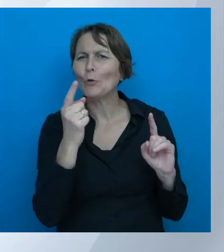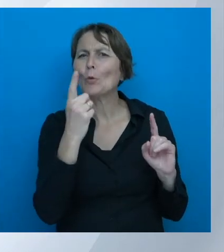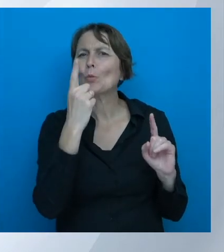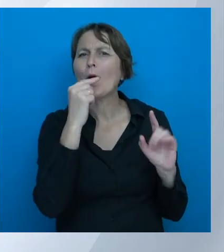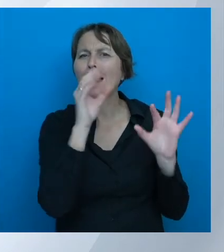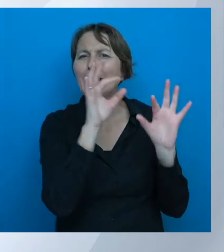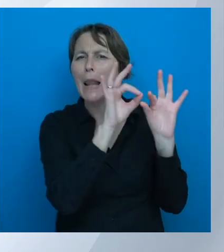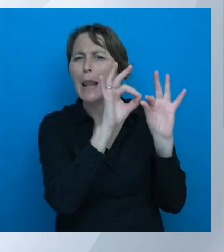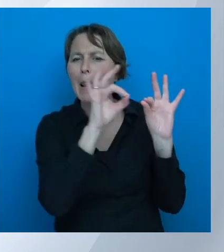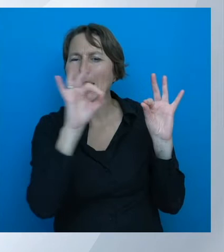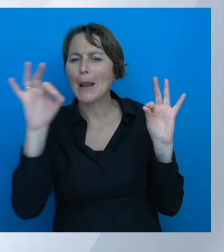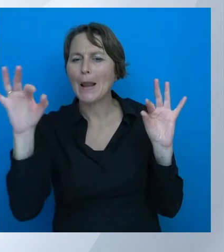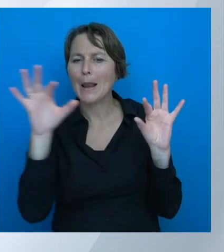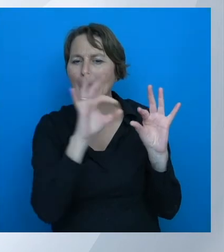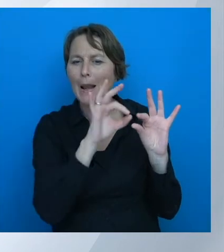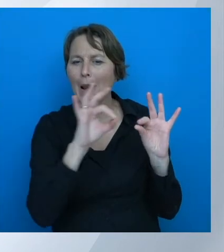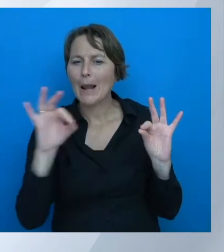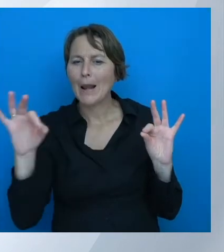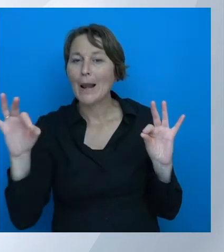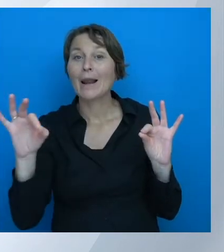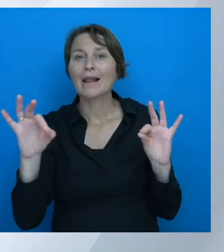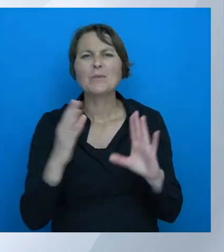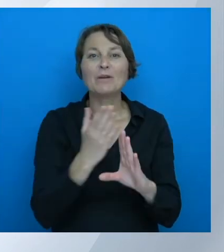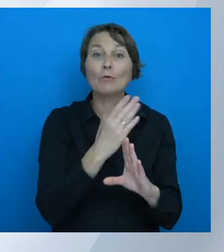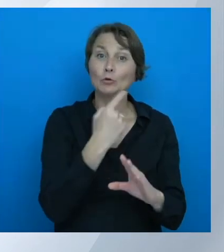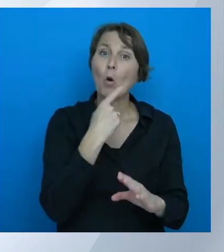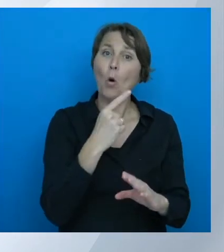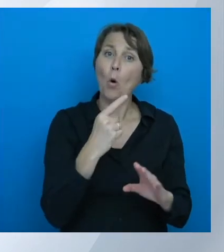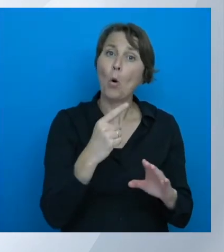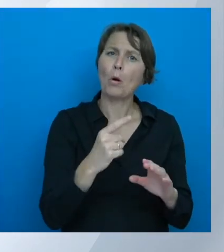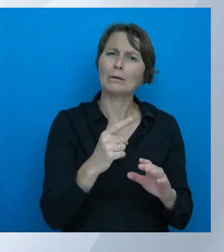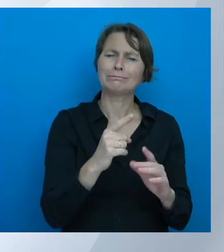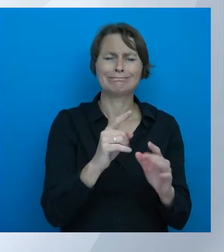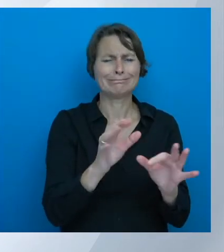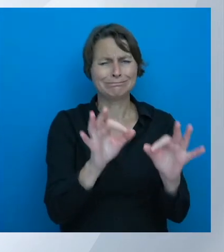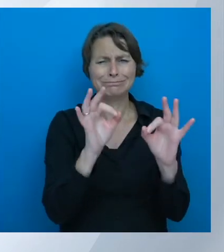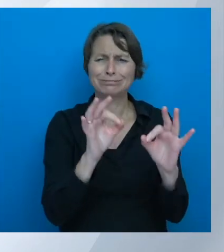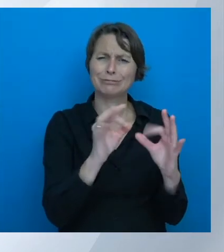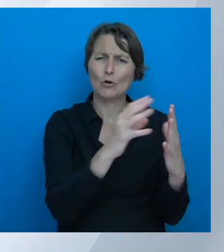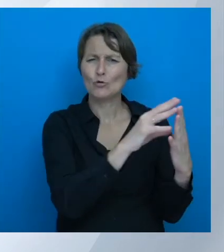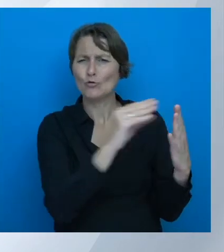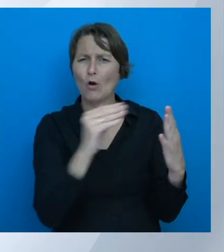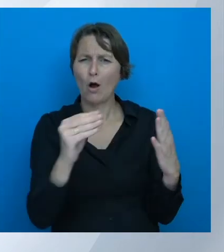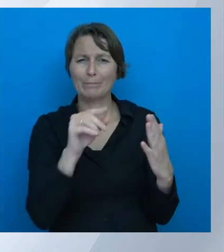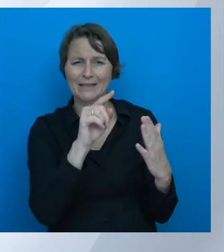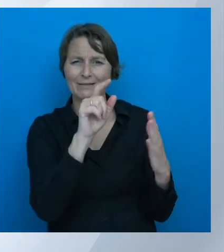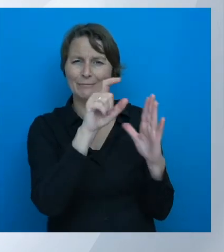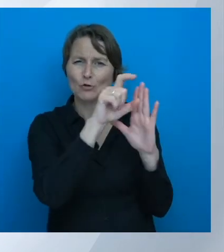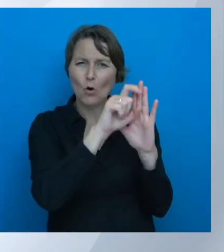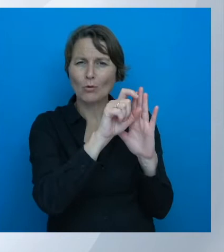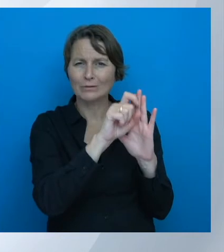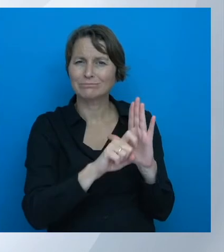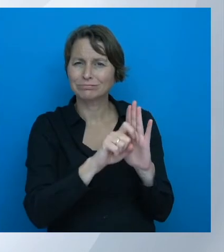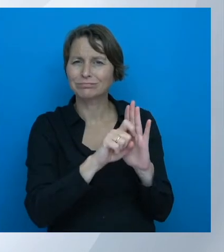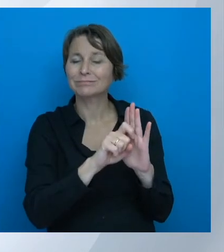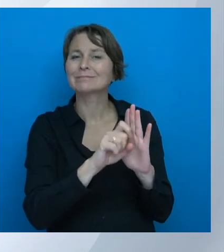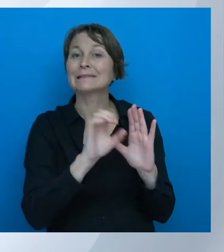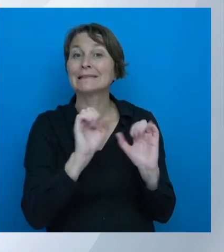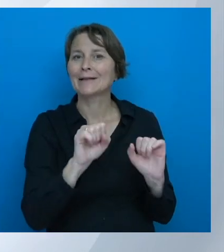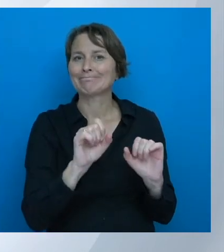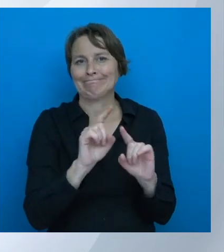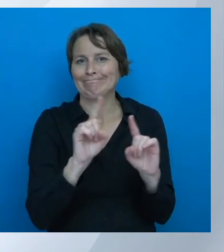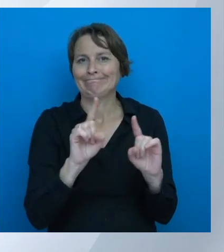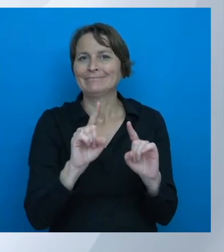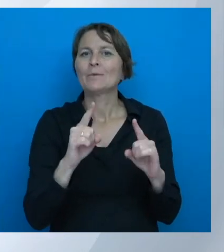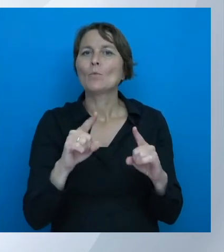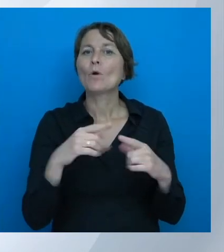the same code. I was lying. Because the functions are static, we need to make this function static. And